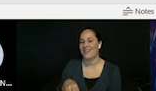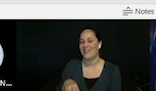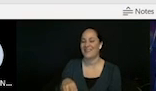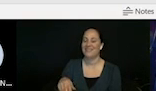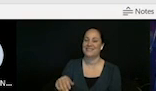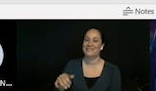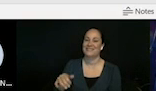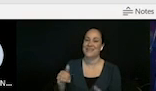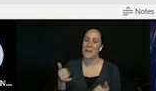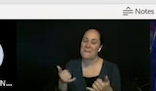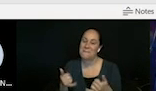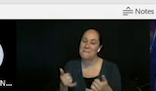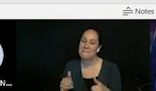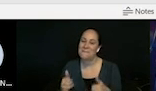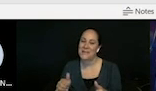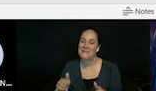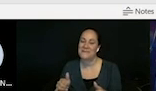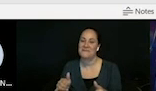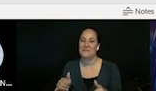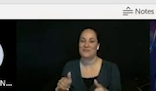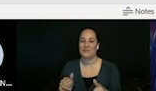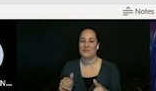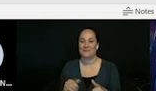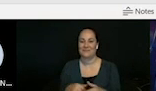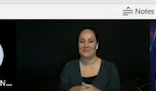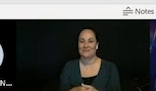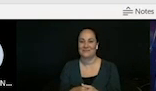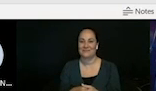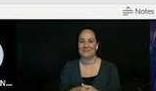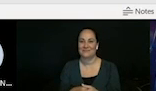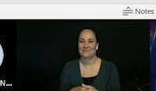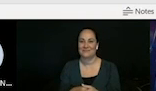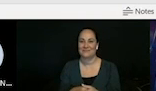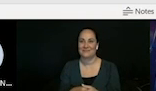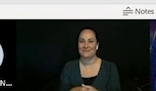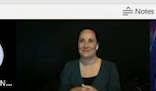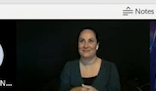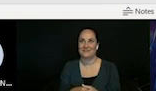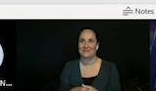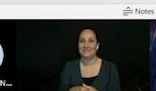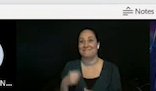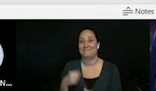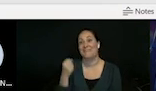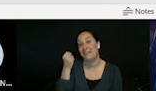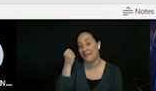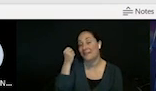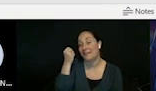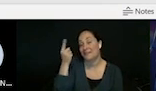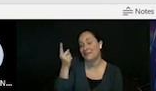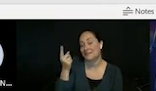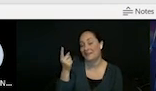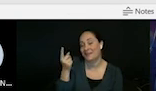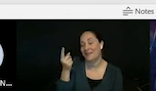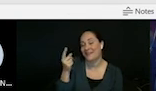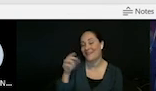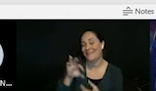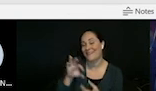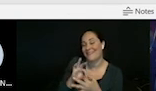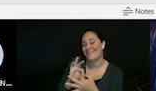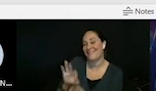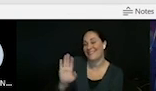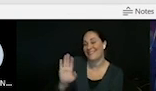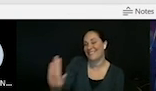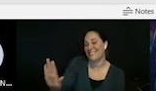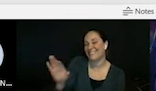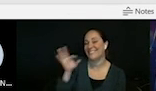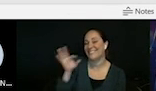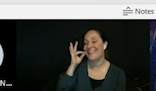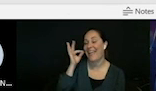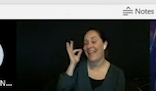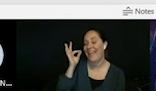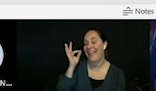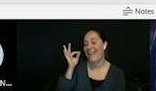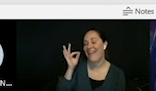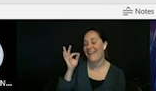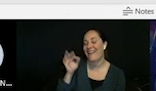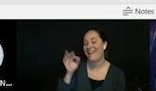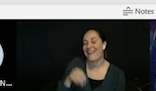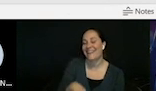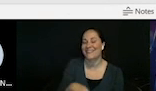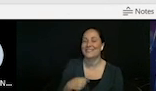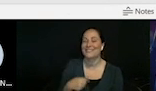it. I will say I have learned all about Schrodinger's cat thanks to Big Bang Theory. You have you? So Now I understand